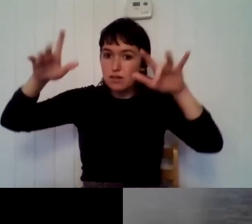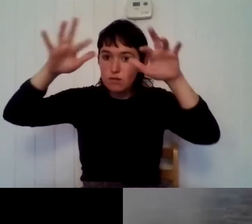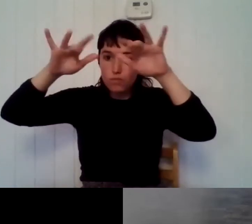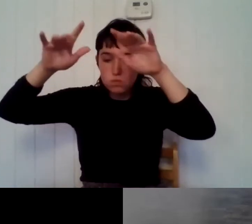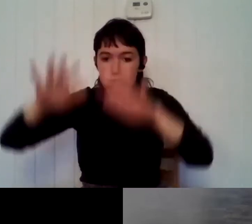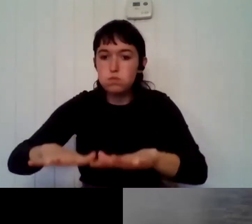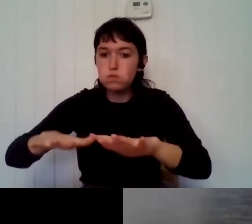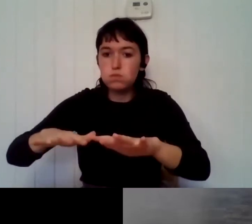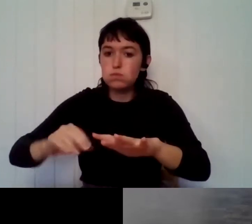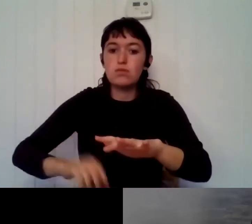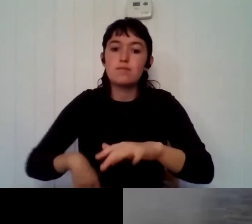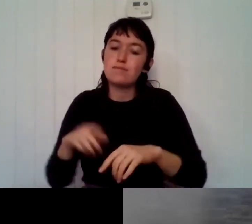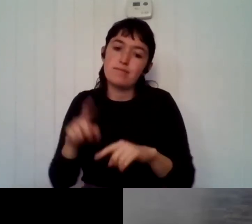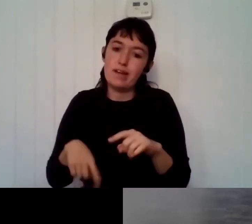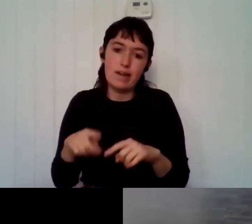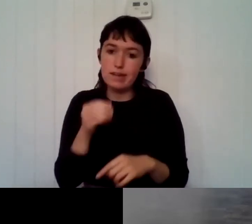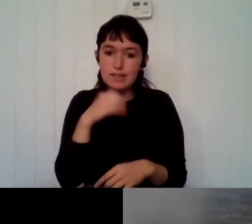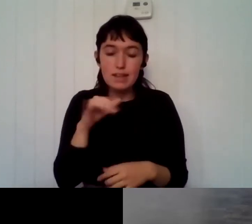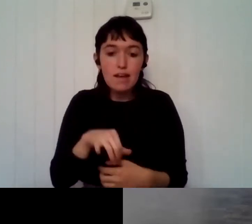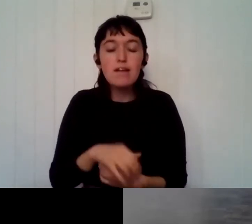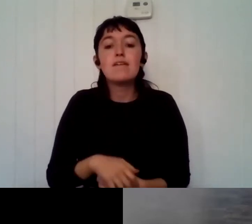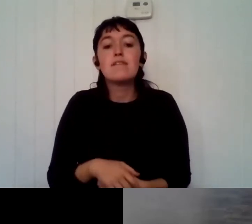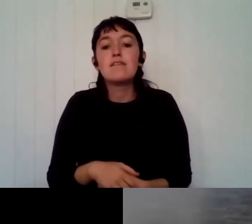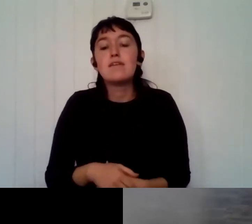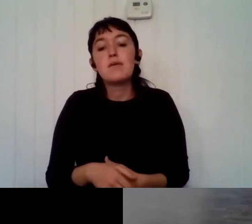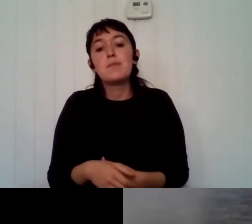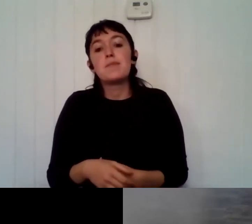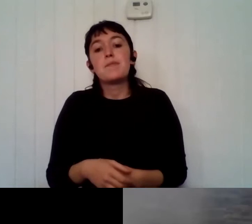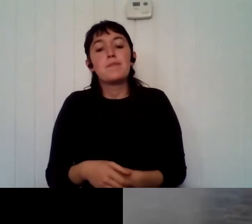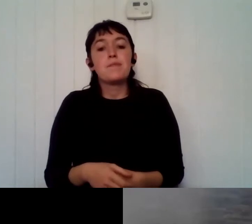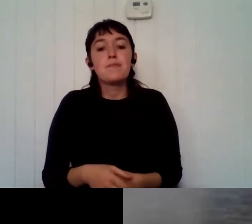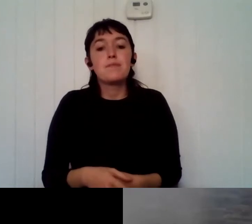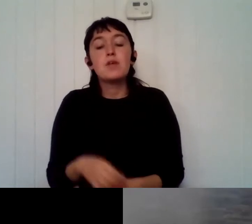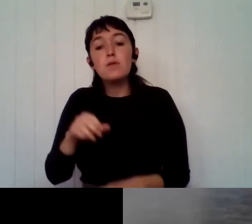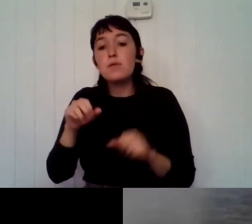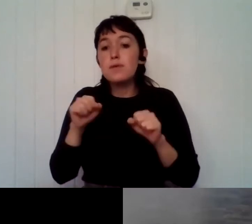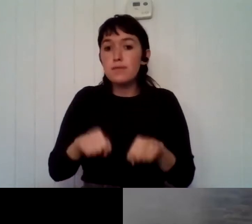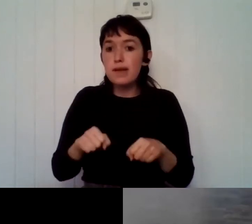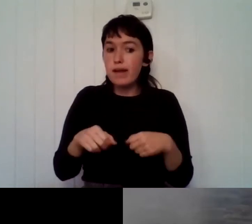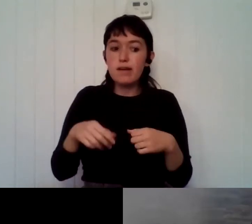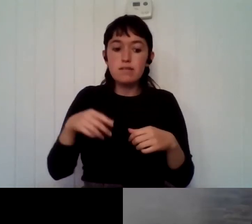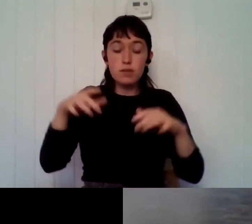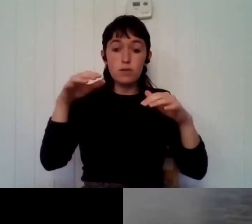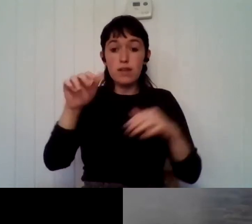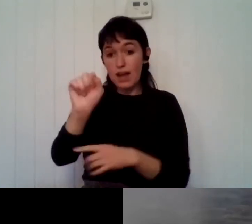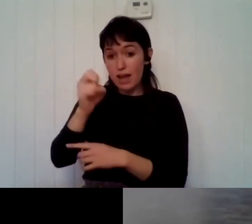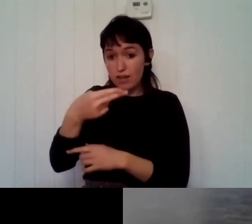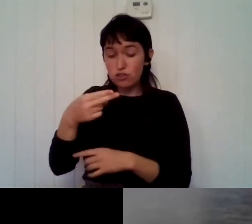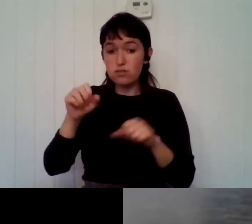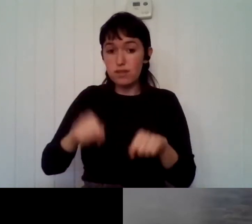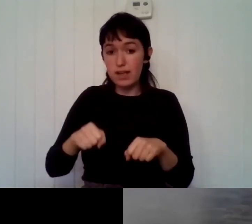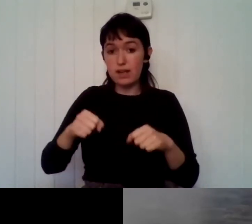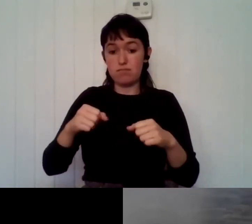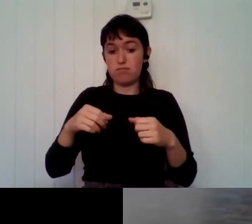snow, but it's very heavy because it's basically pulverized rock. It can collapse buildings, it can collapse roofs. So you have to